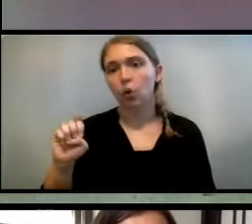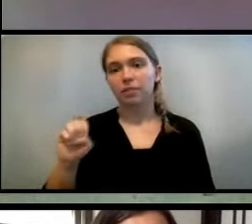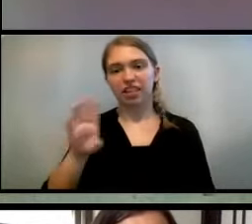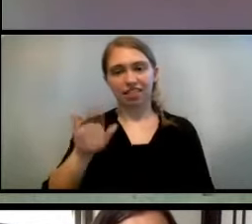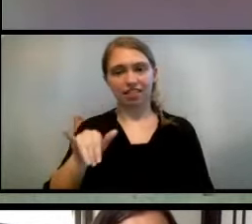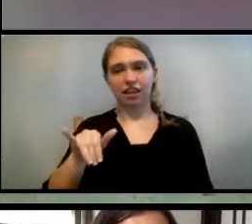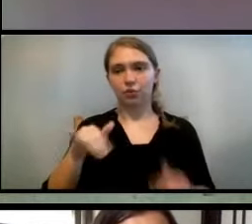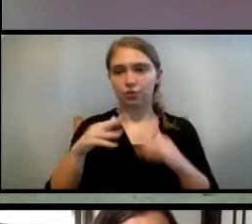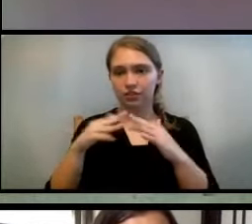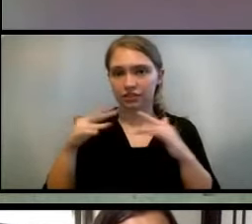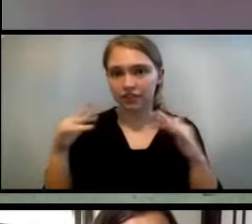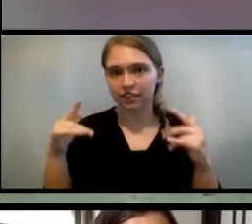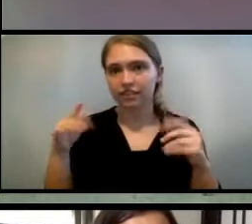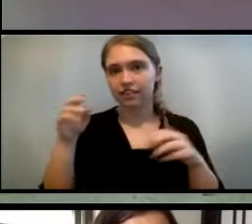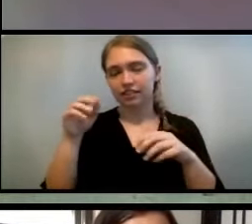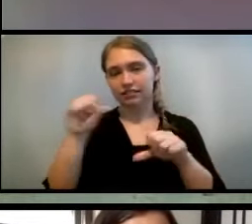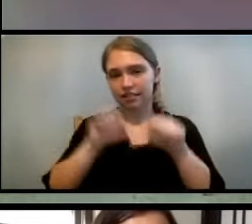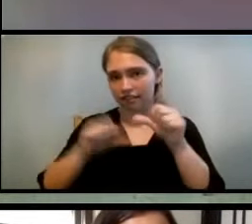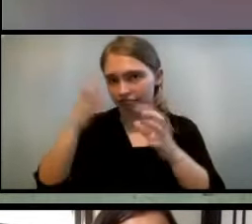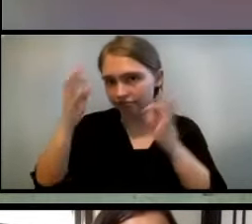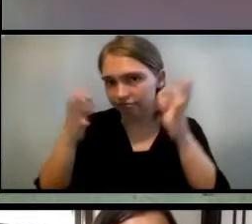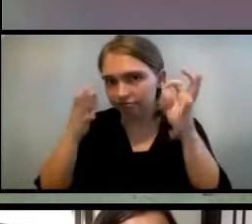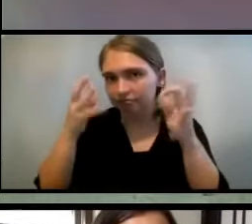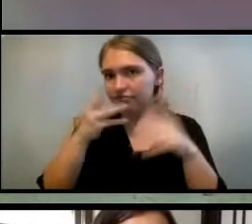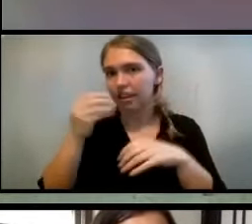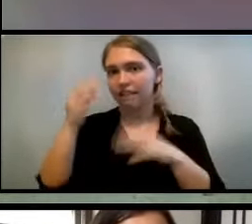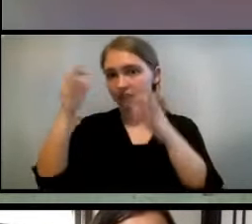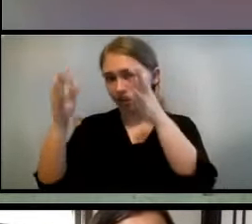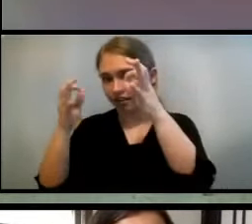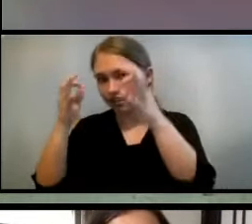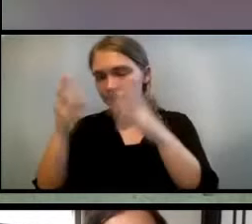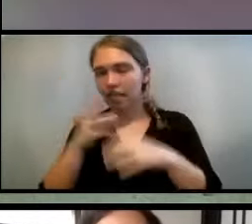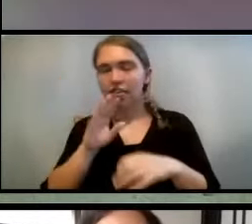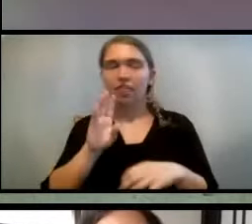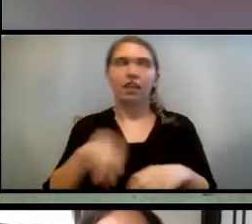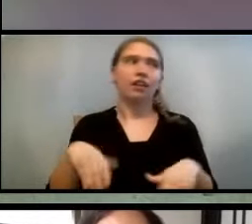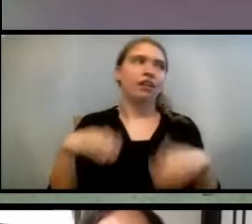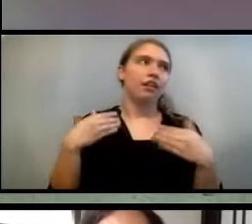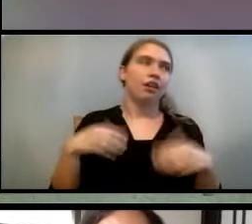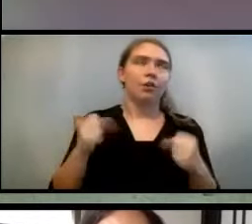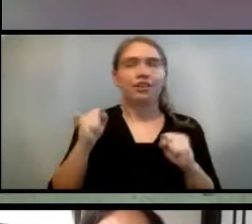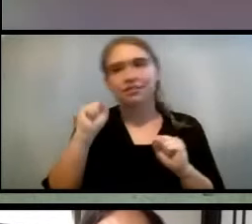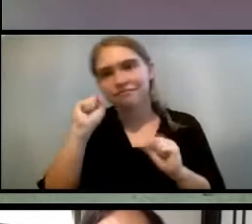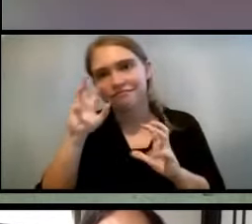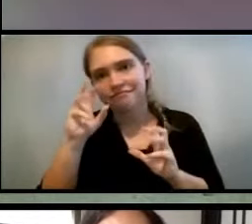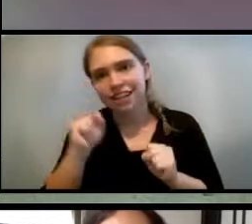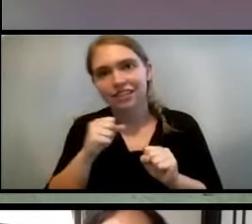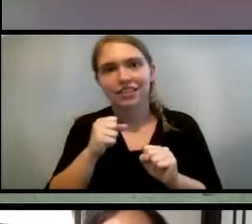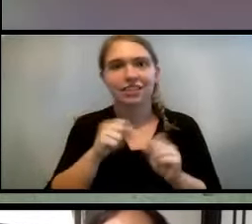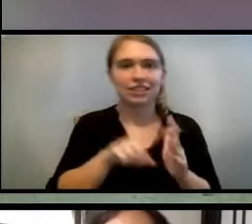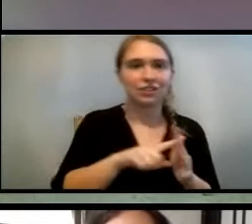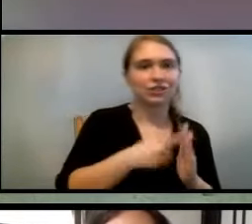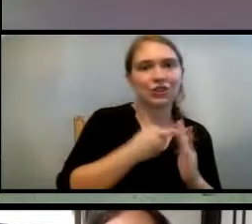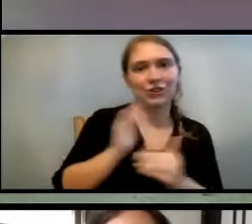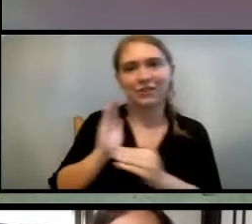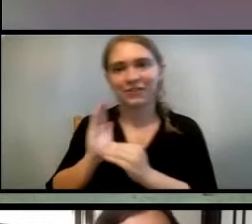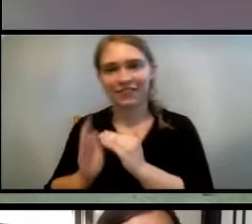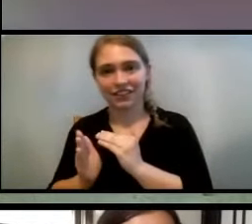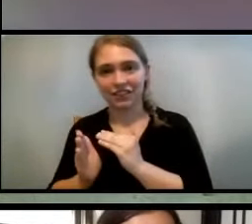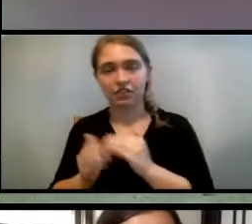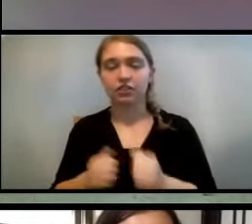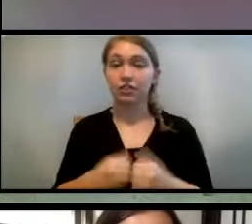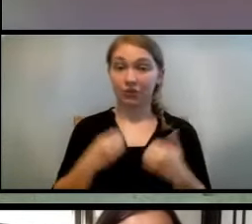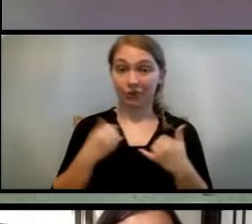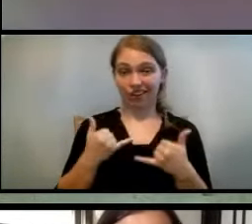fantasy. And that was a delight from start to finish. Honestly, right now, I'm in a little bit of a